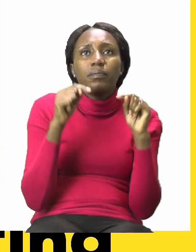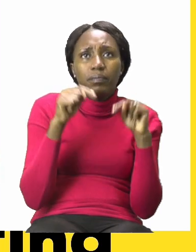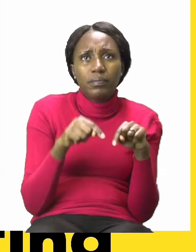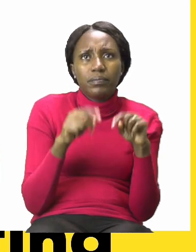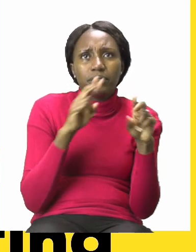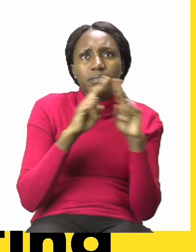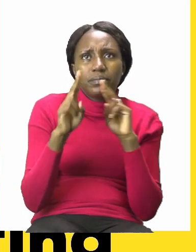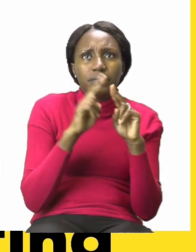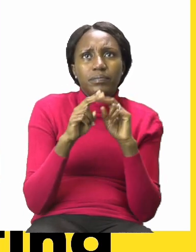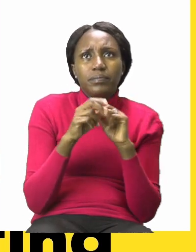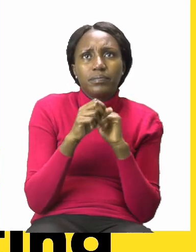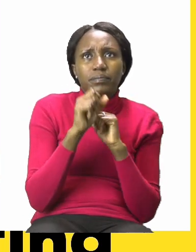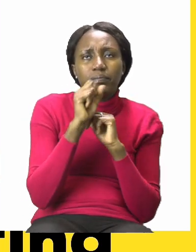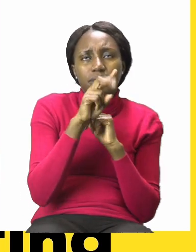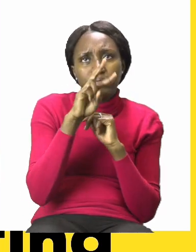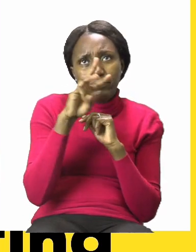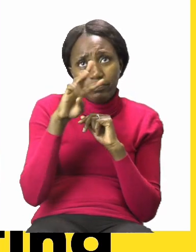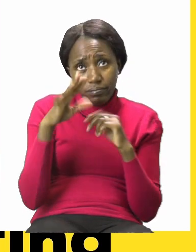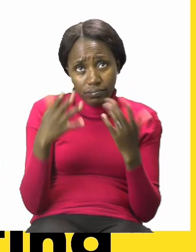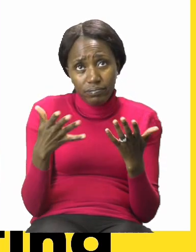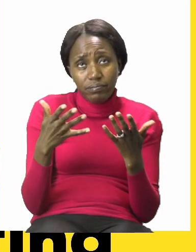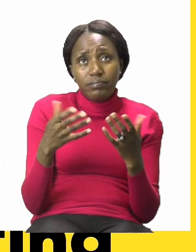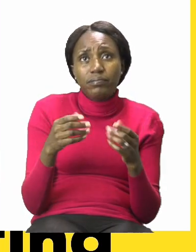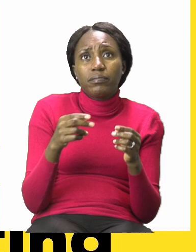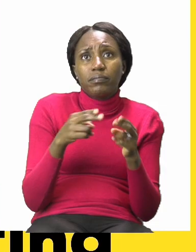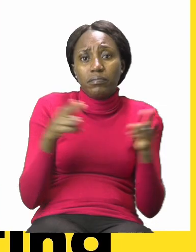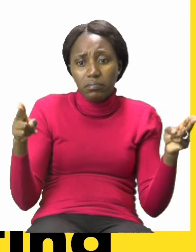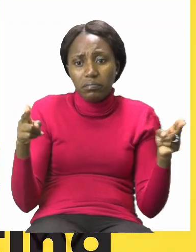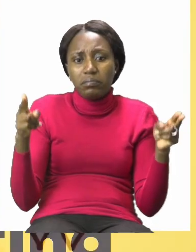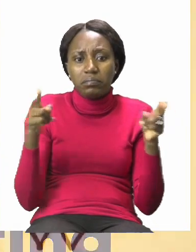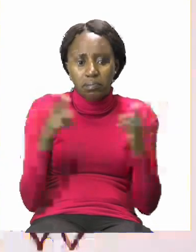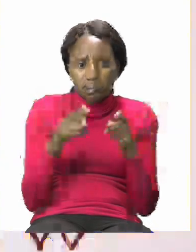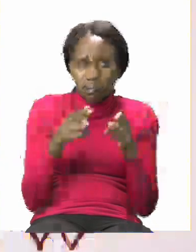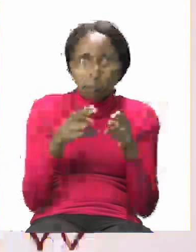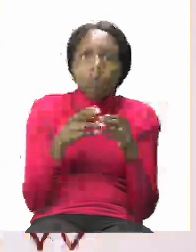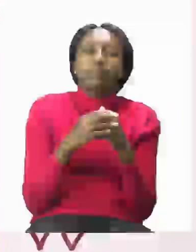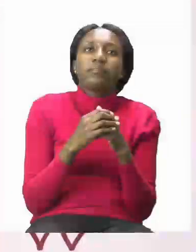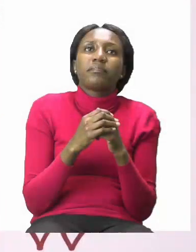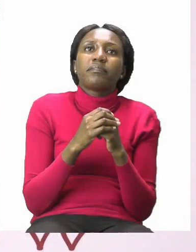talking about counting and length.